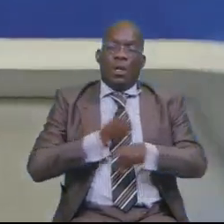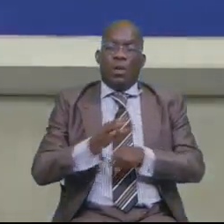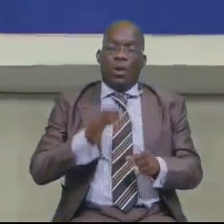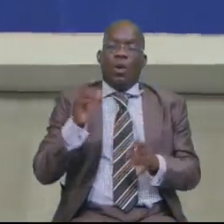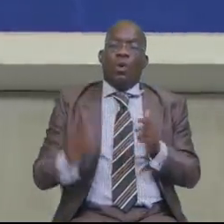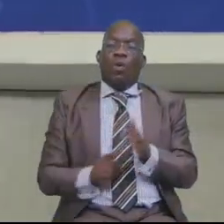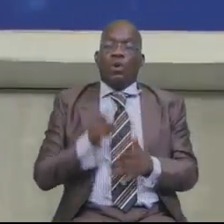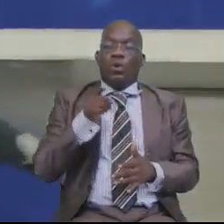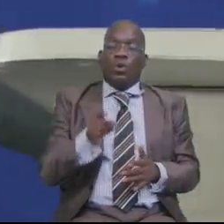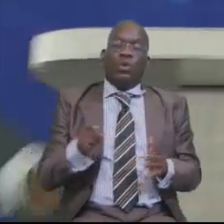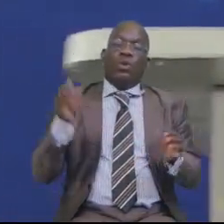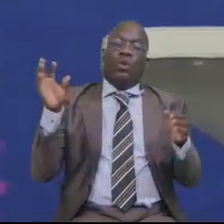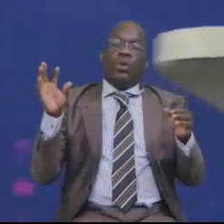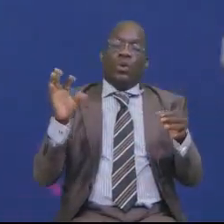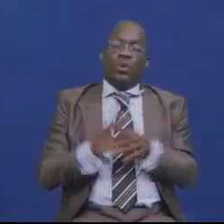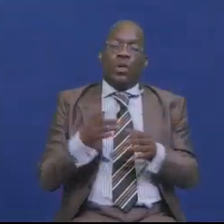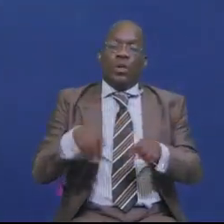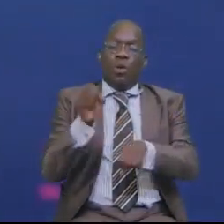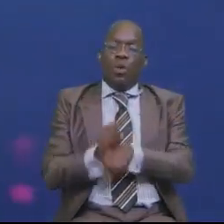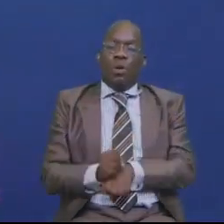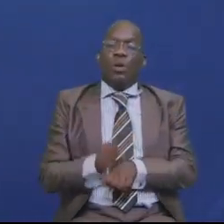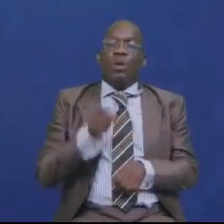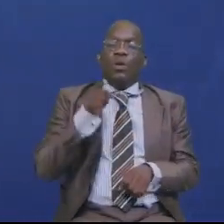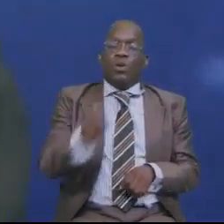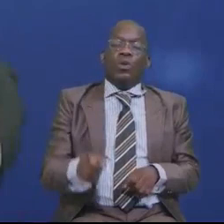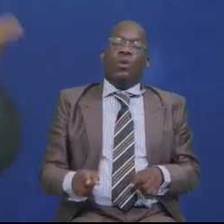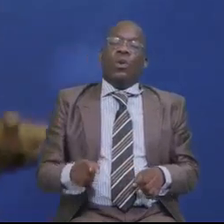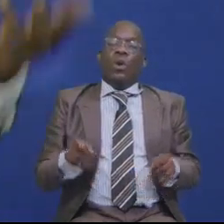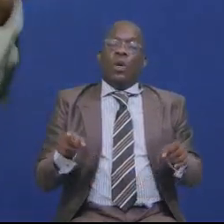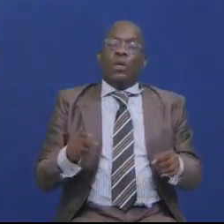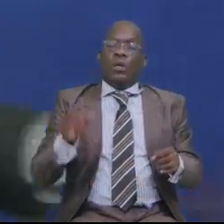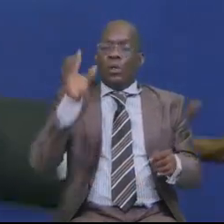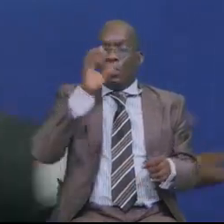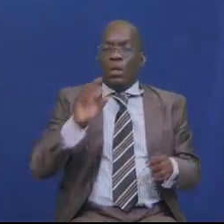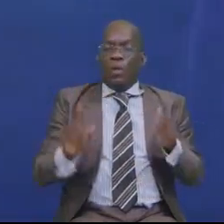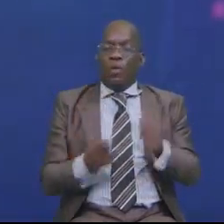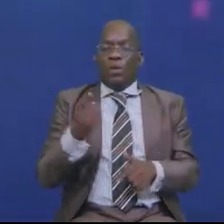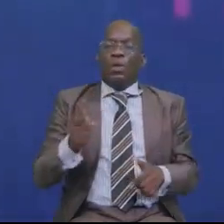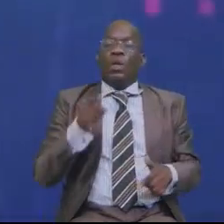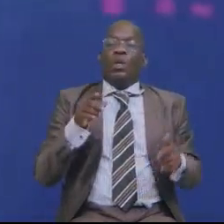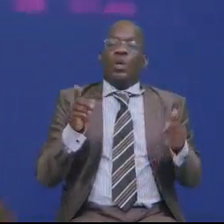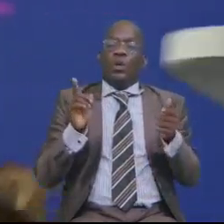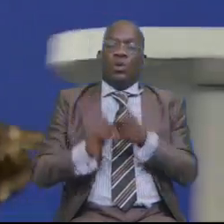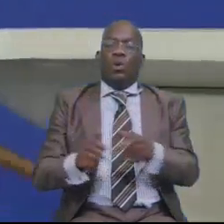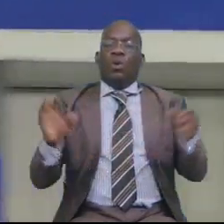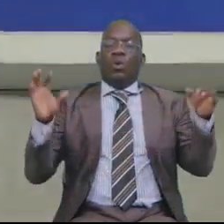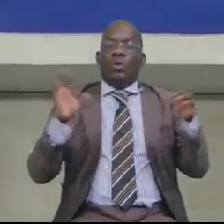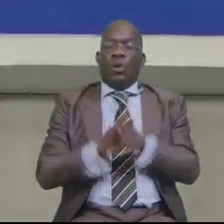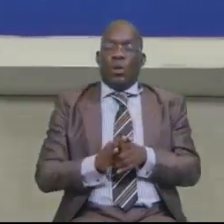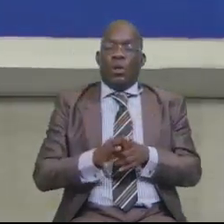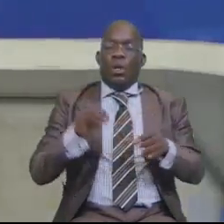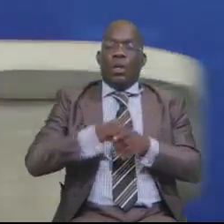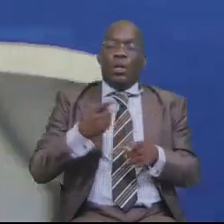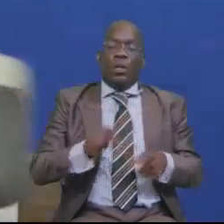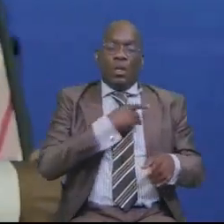seek first your engagement in the kingdom. You're engaged. Jesus said,